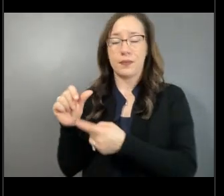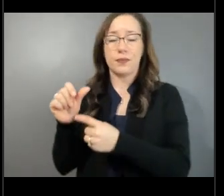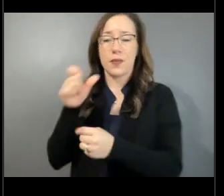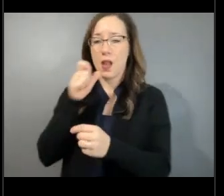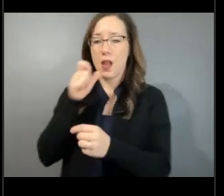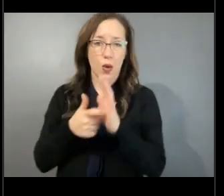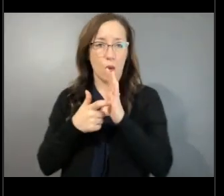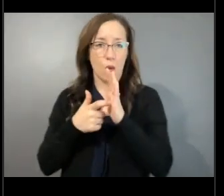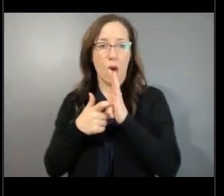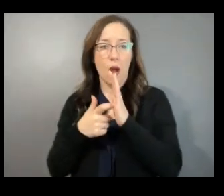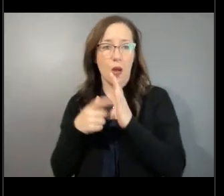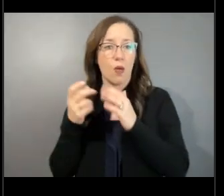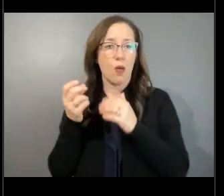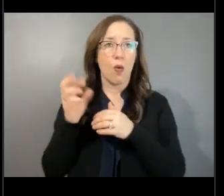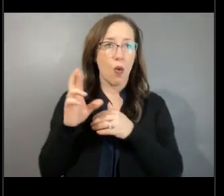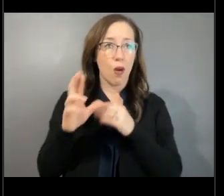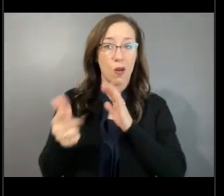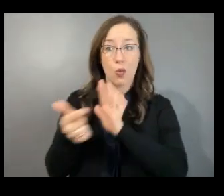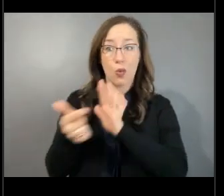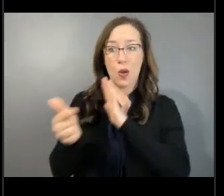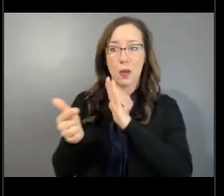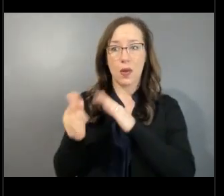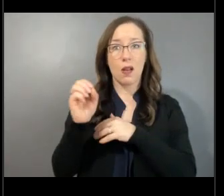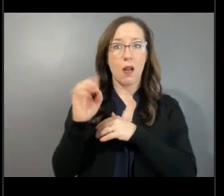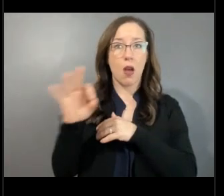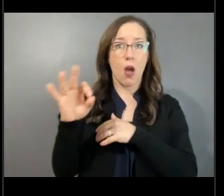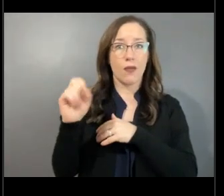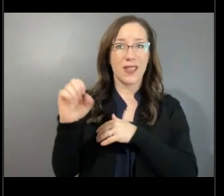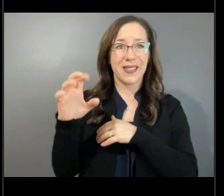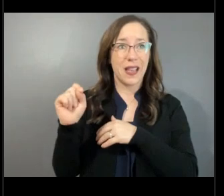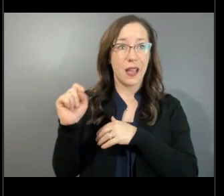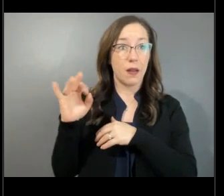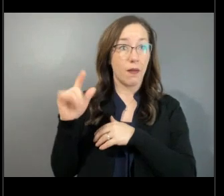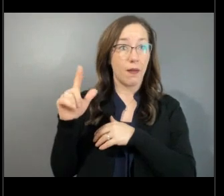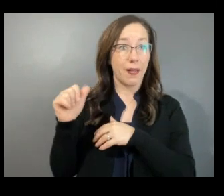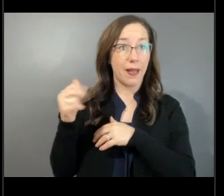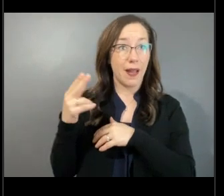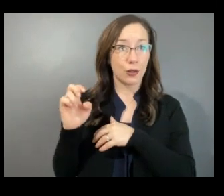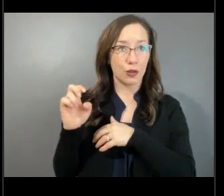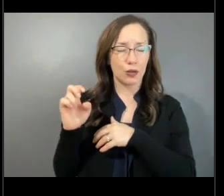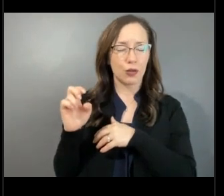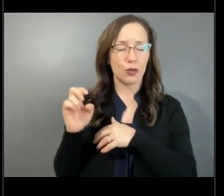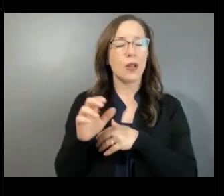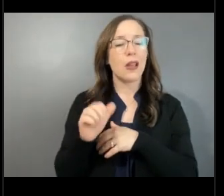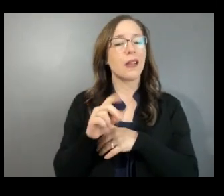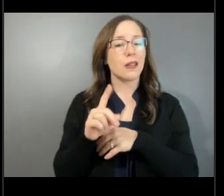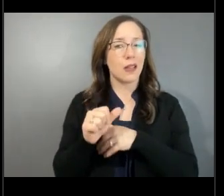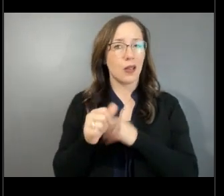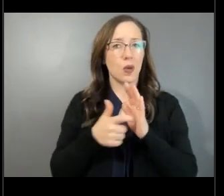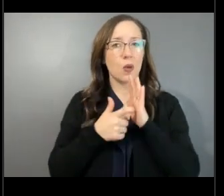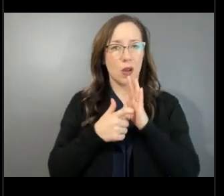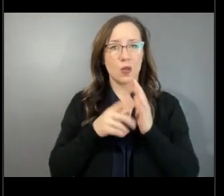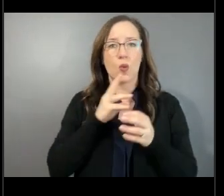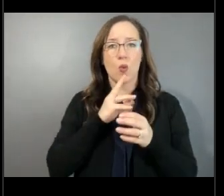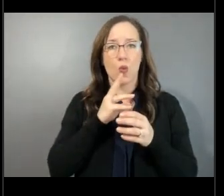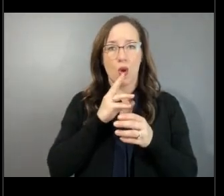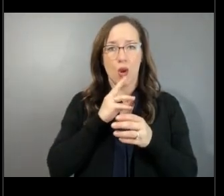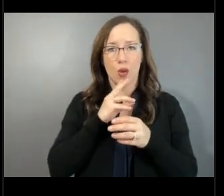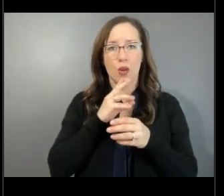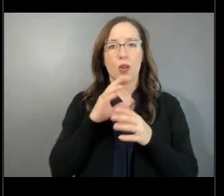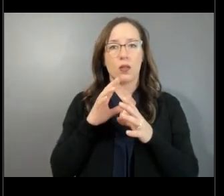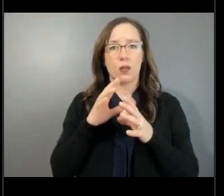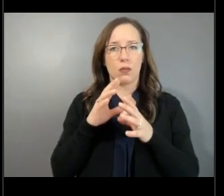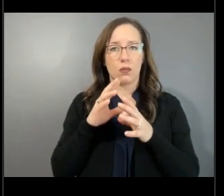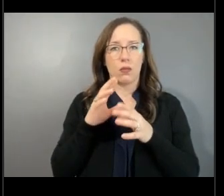require, nor does it prohibit offset flanges. The ADA requires that water closets be mounted between